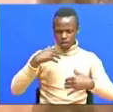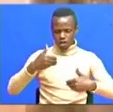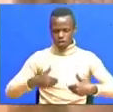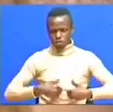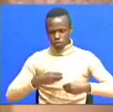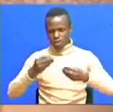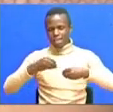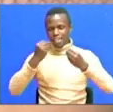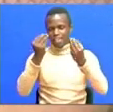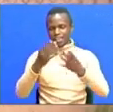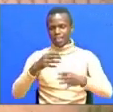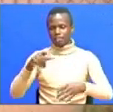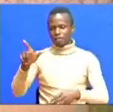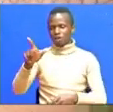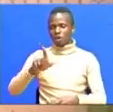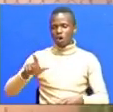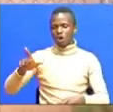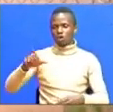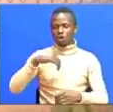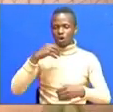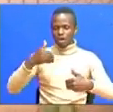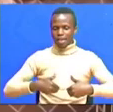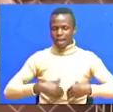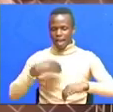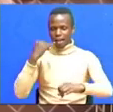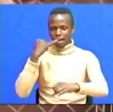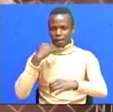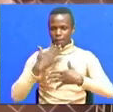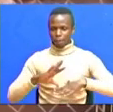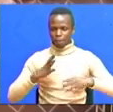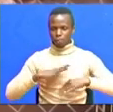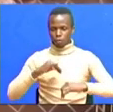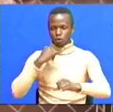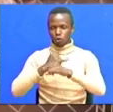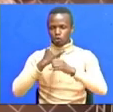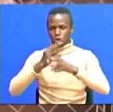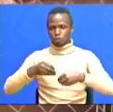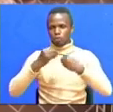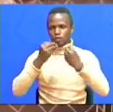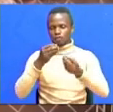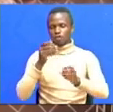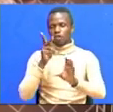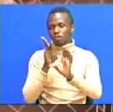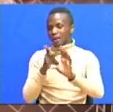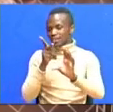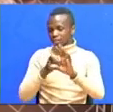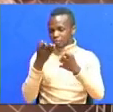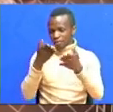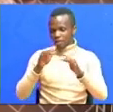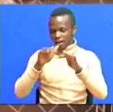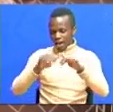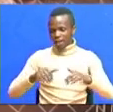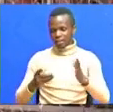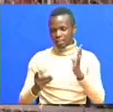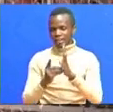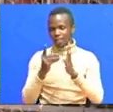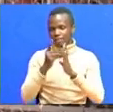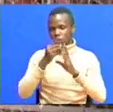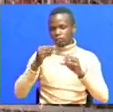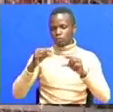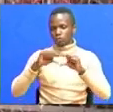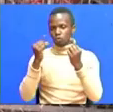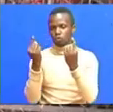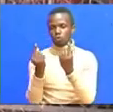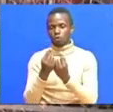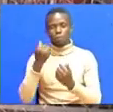provide rural young people with on-the-job training through apprenticeship. The agribusiness youth hubs are based on the